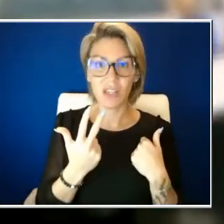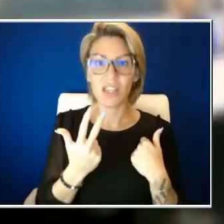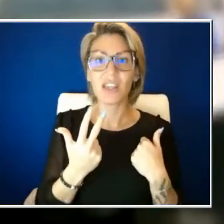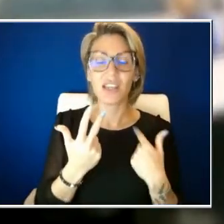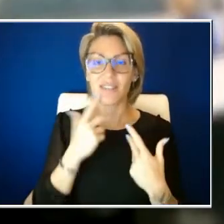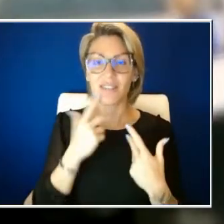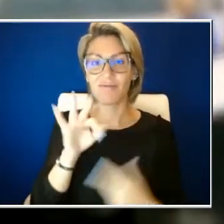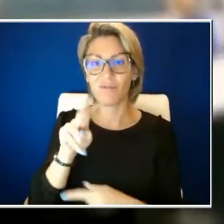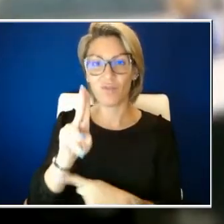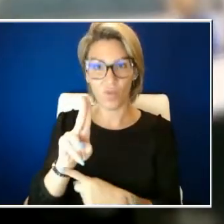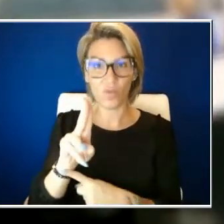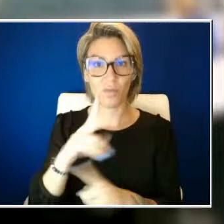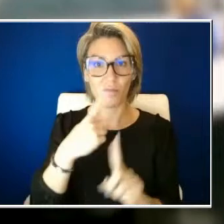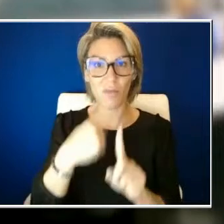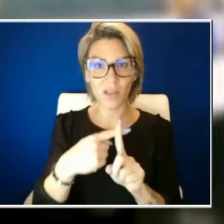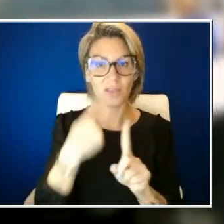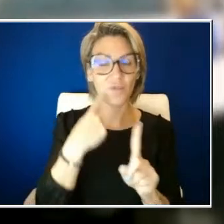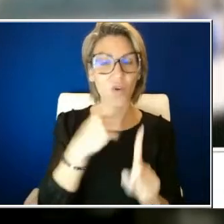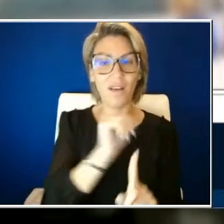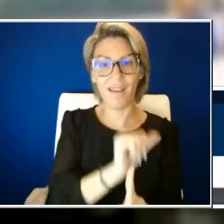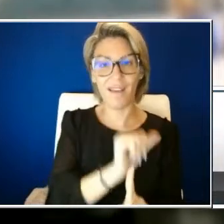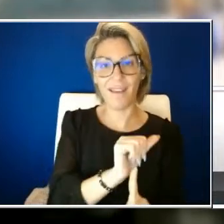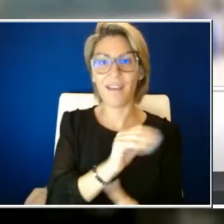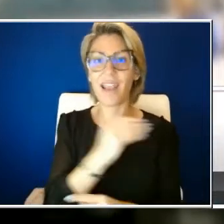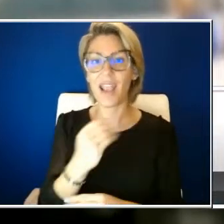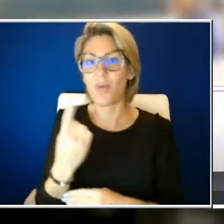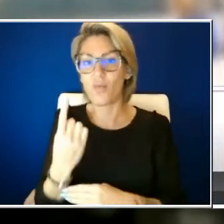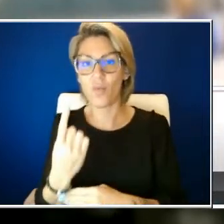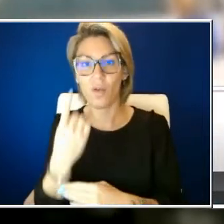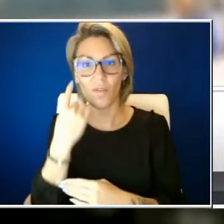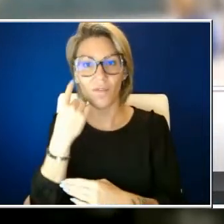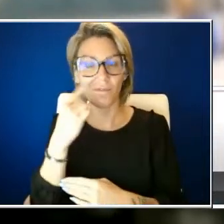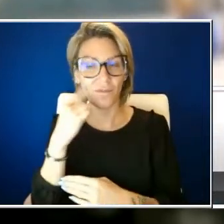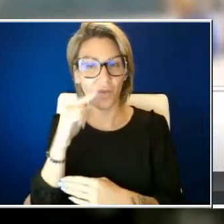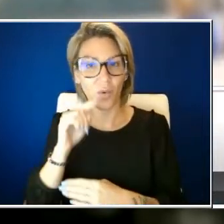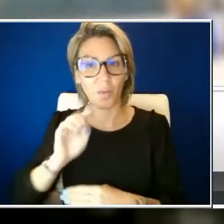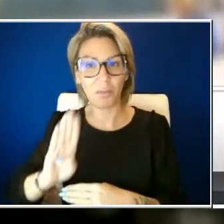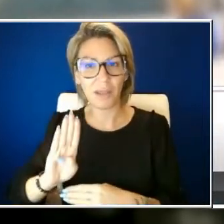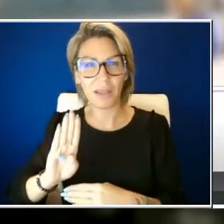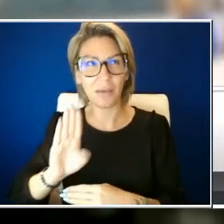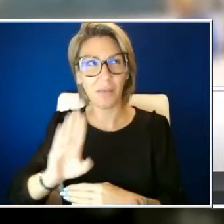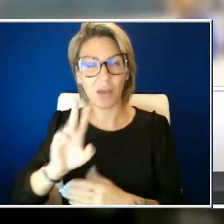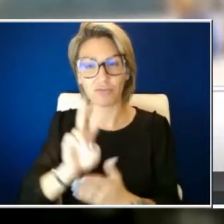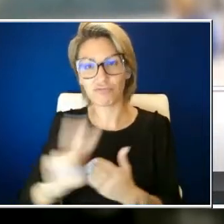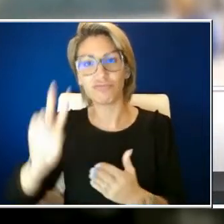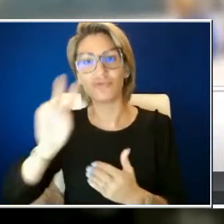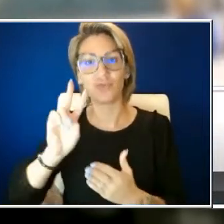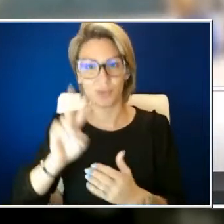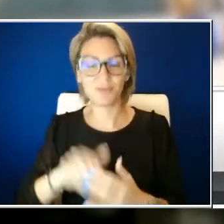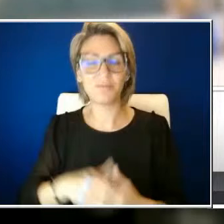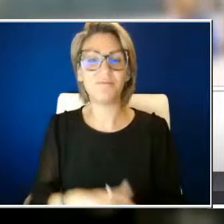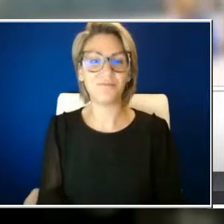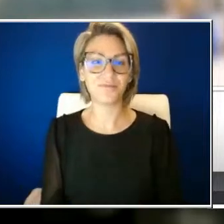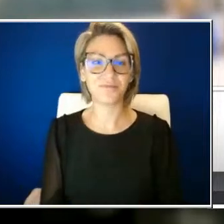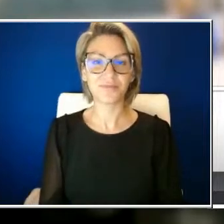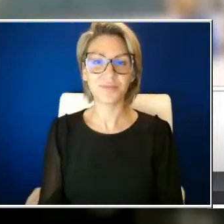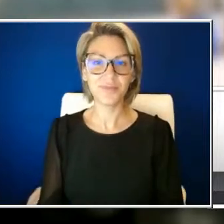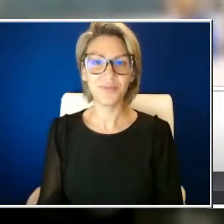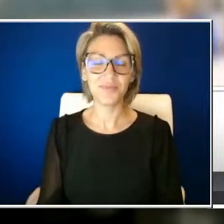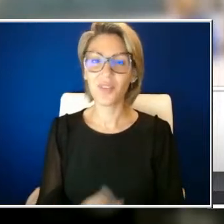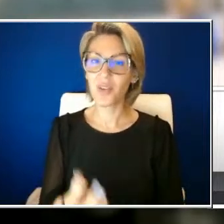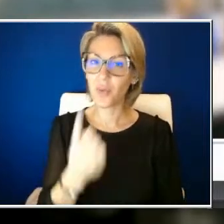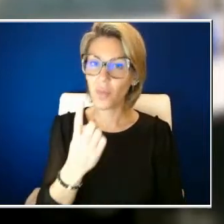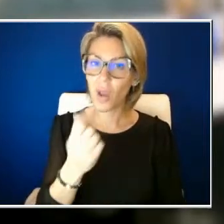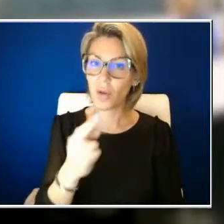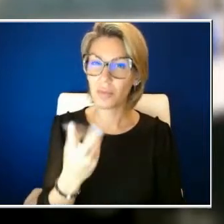positive for influenza A, and we had 1 case positive about 2 weeks prior as well. And one of them, or